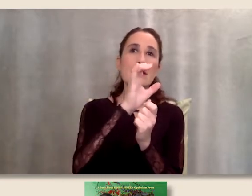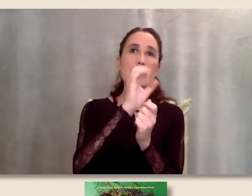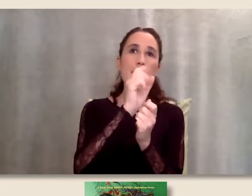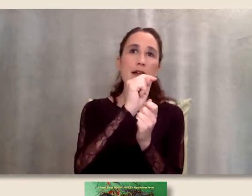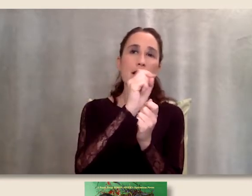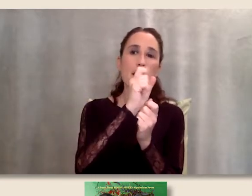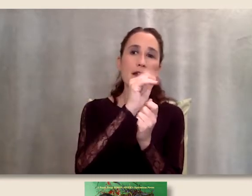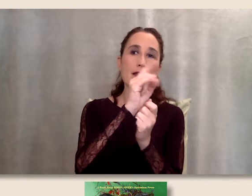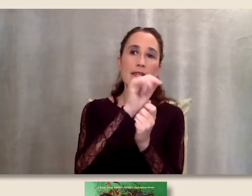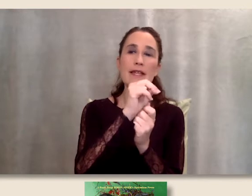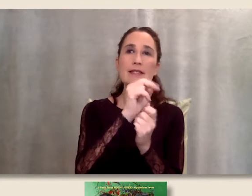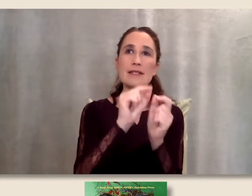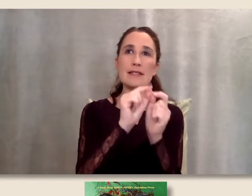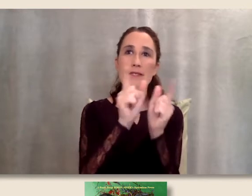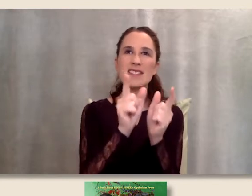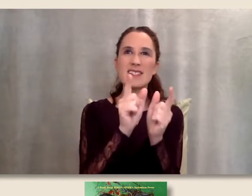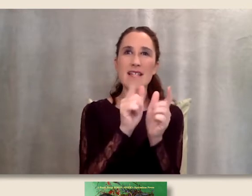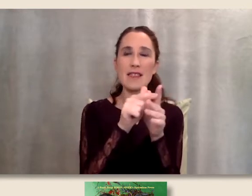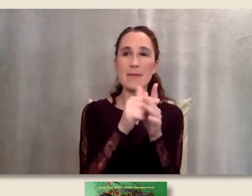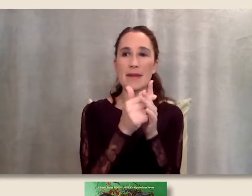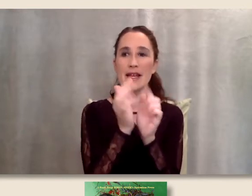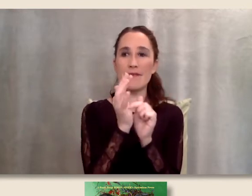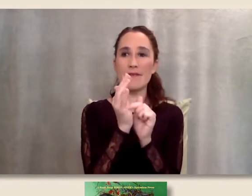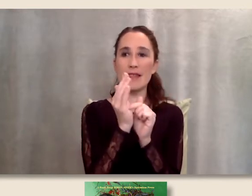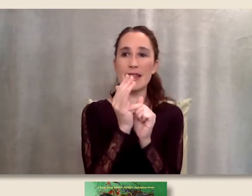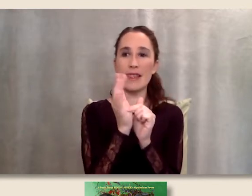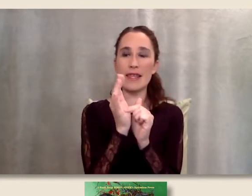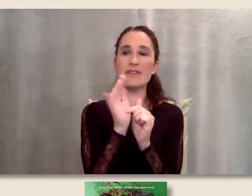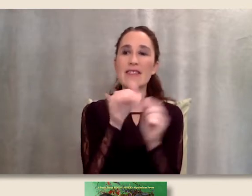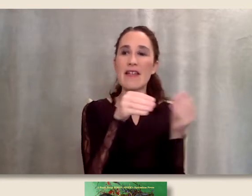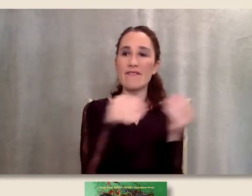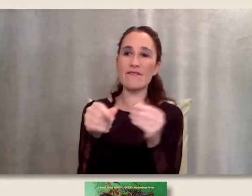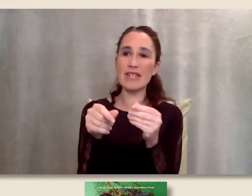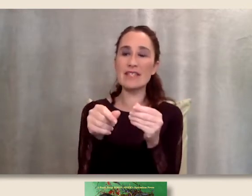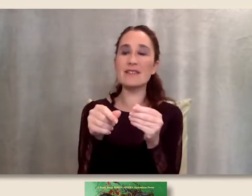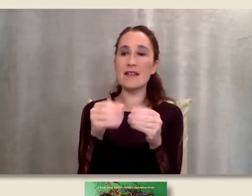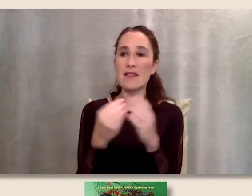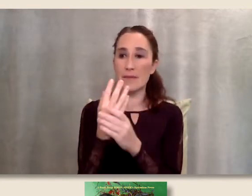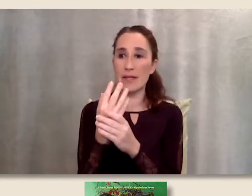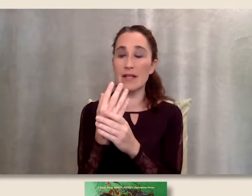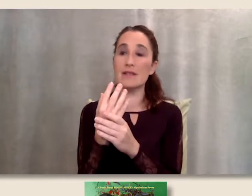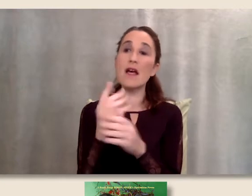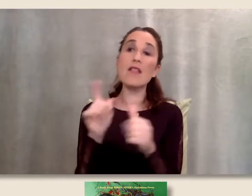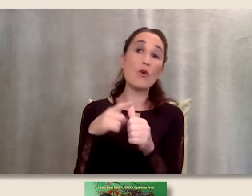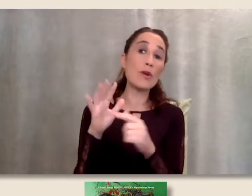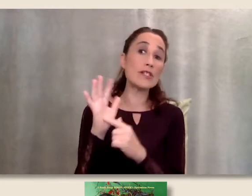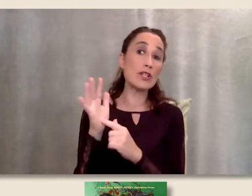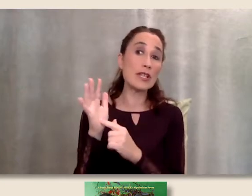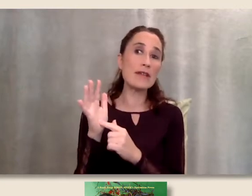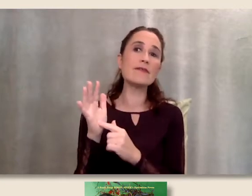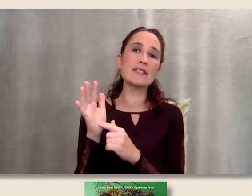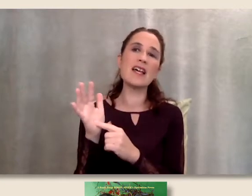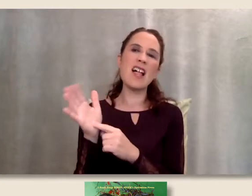So this is the first leaves that basically help feed the plant, and then it gets its original leaves afterwards. So I'm